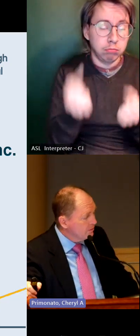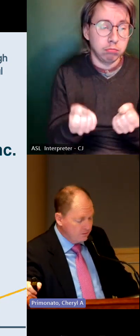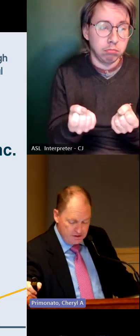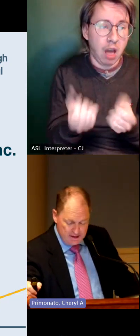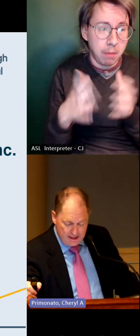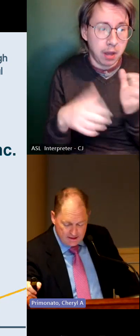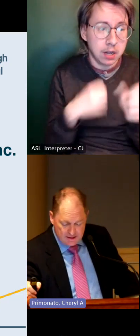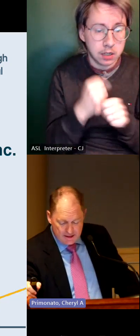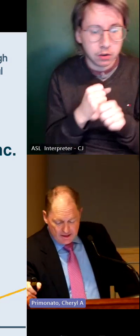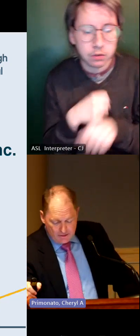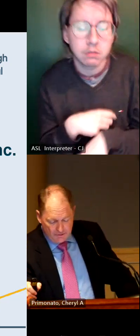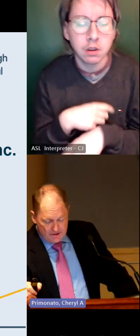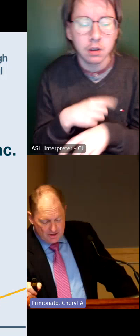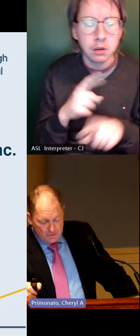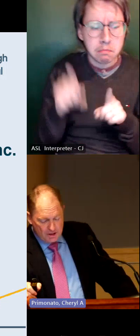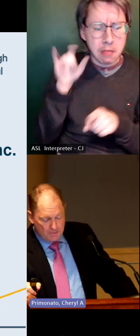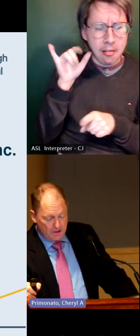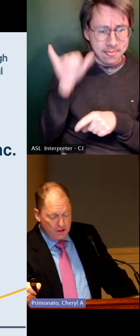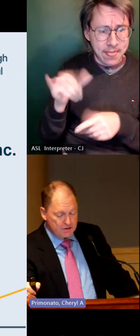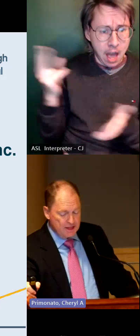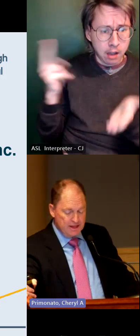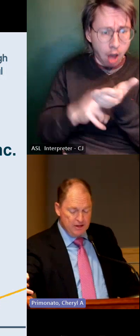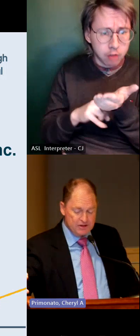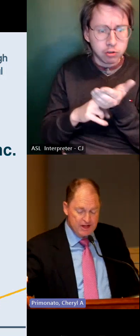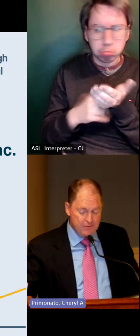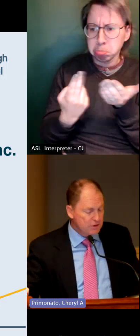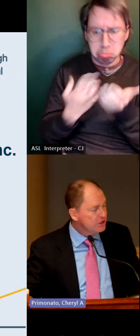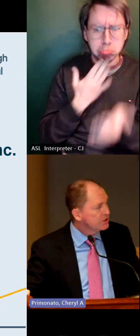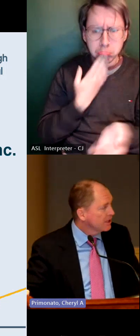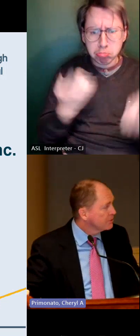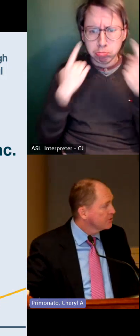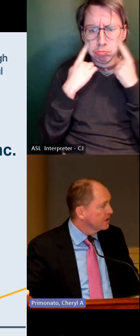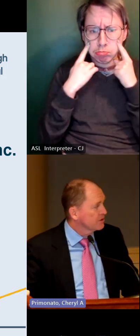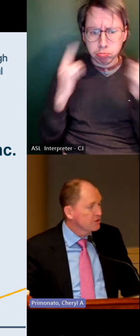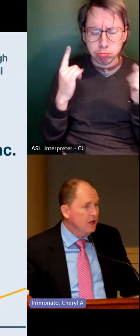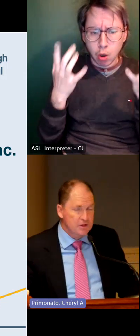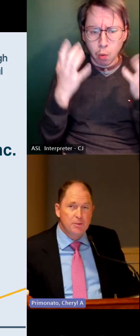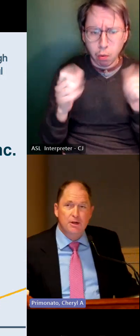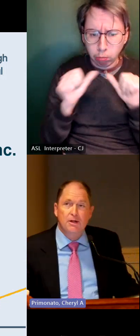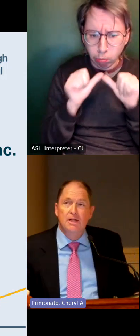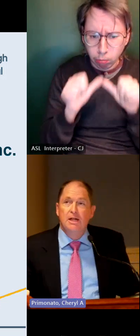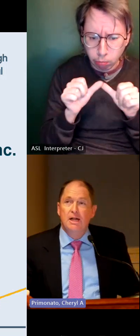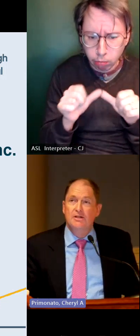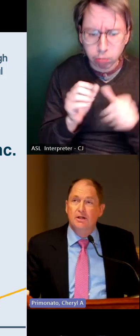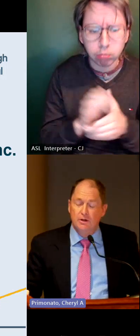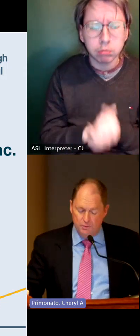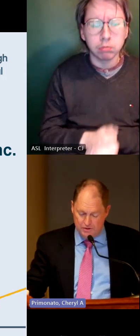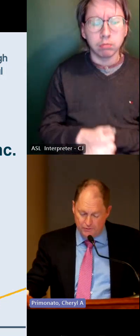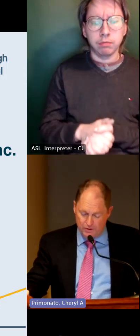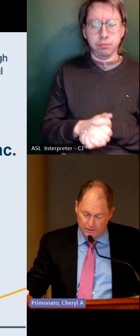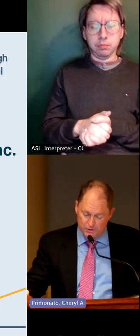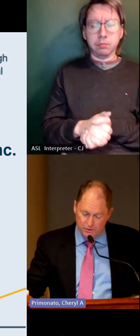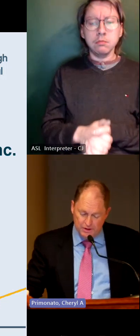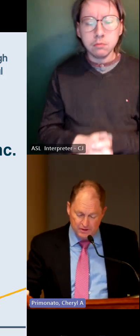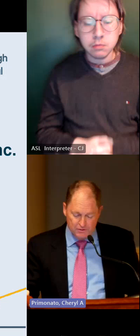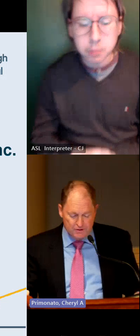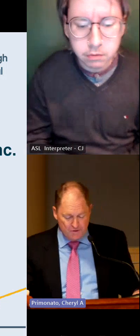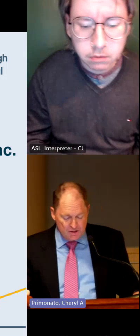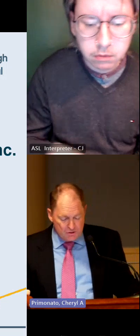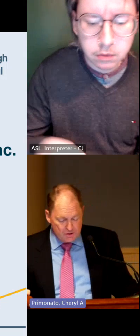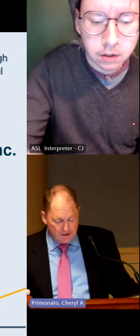performed well to date. Through this initial term of the contract, and our staff wishes to exercise this option period, as I noted, which is for another